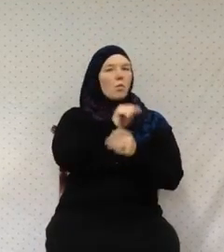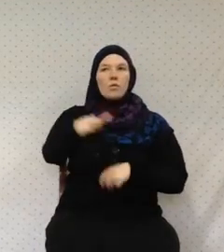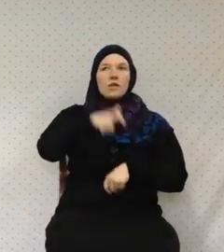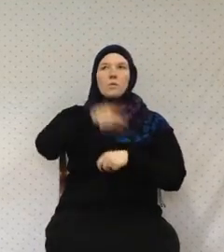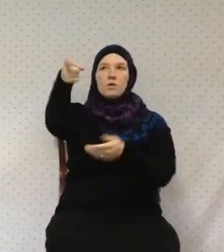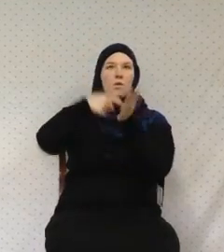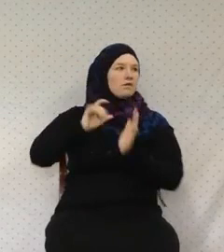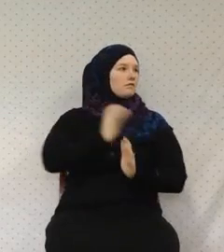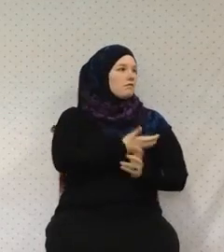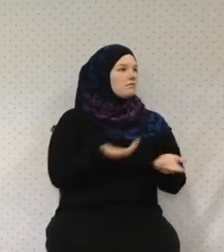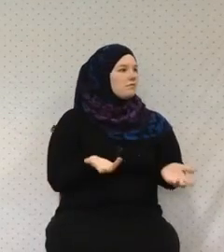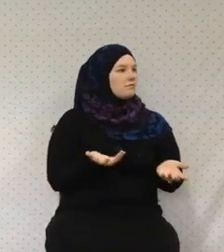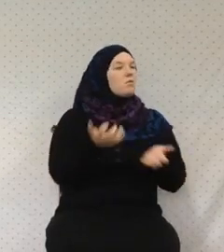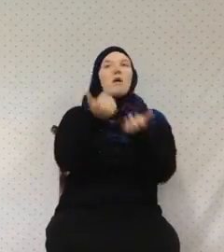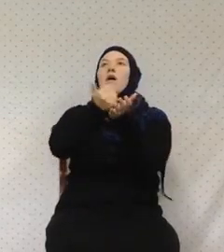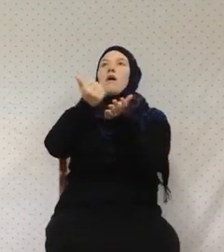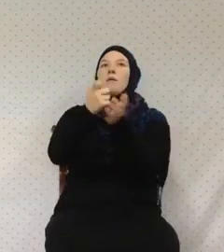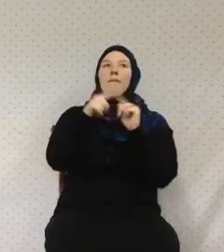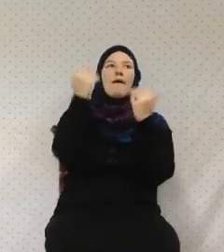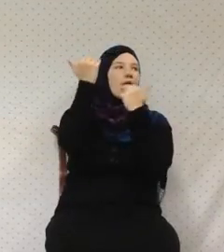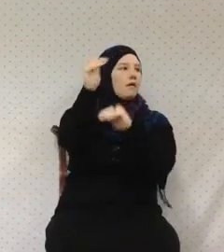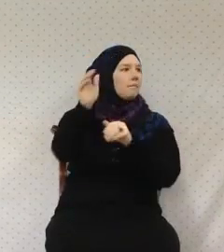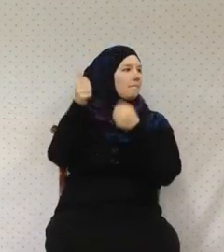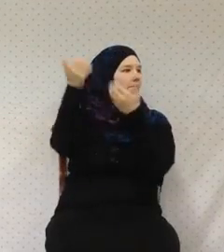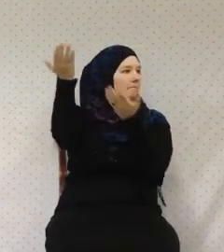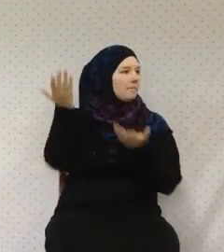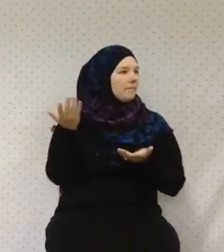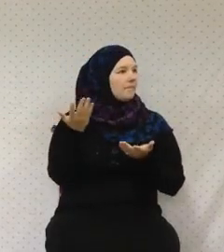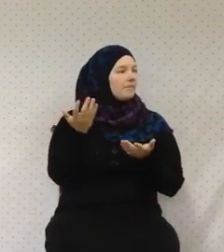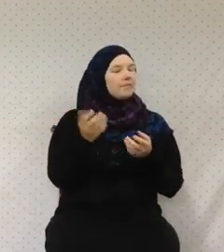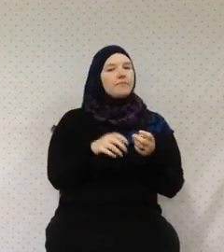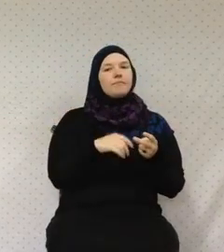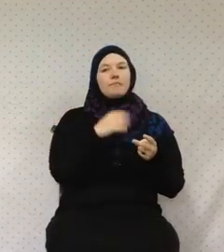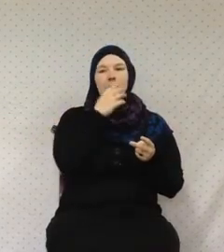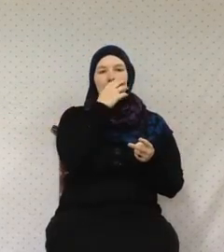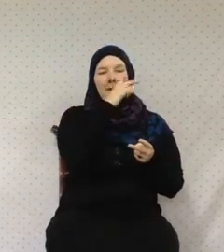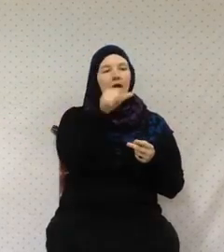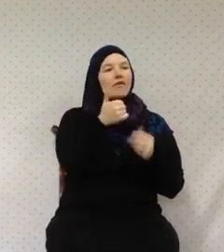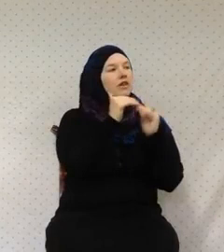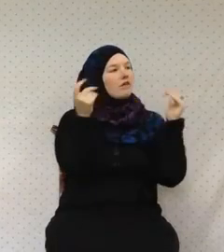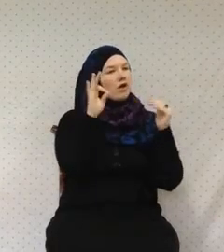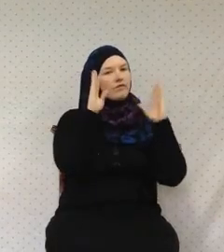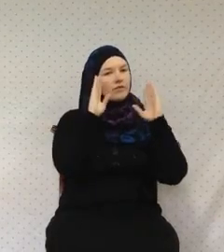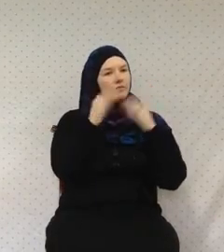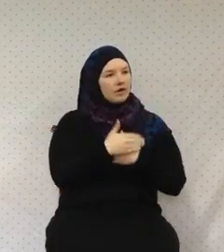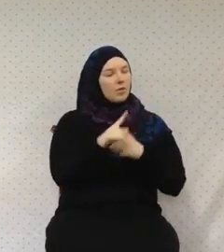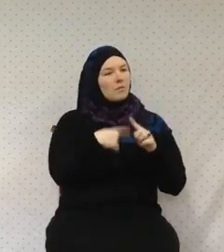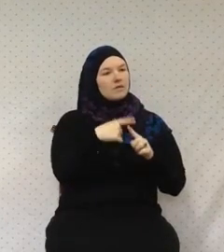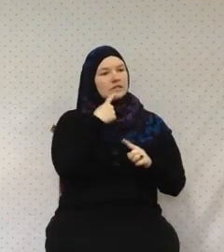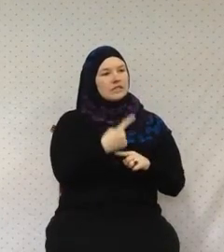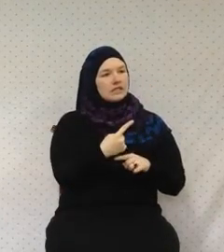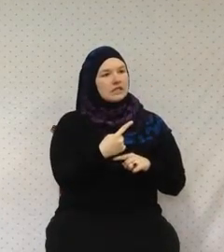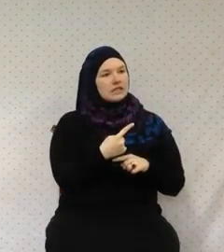He requires us to. That is one level of betrayal. The other level of betrayal is when we